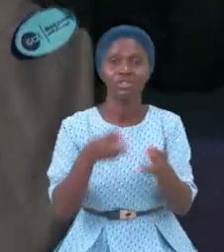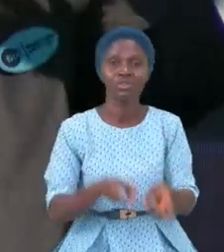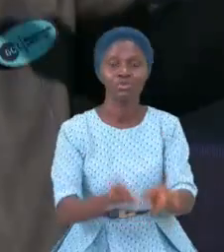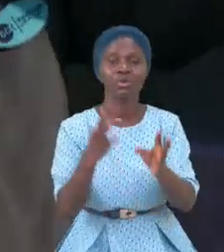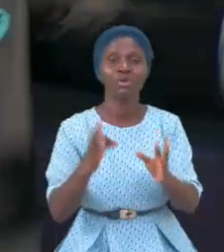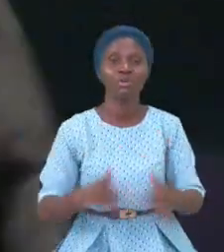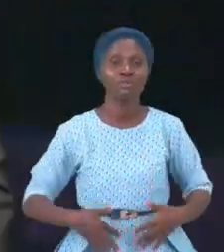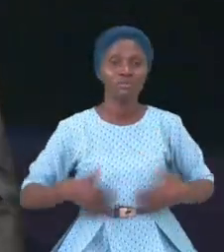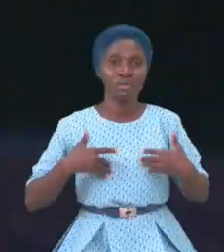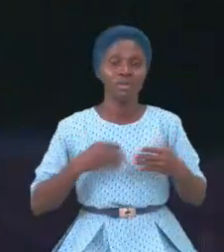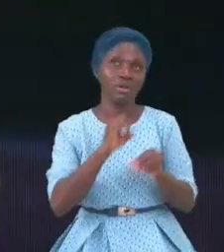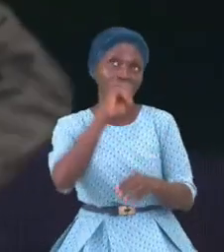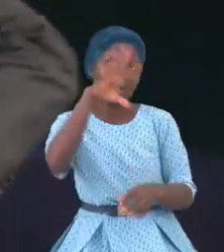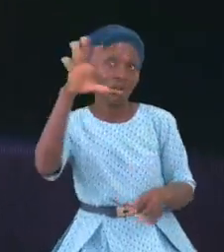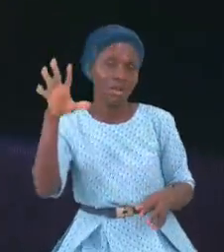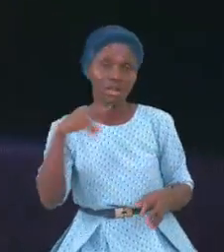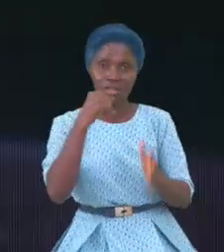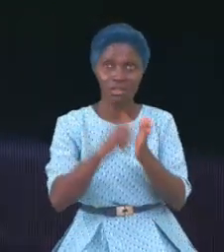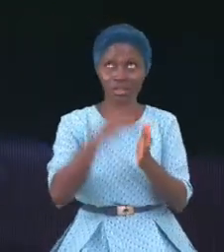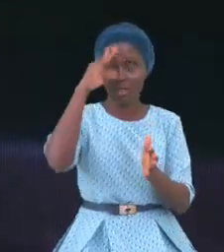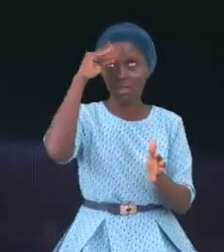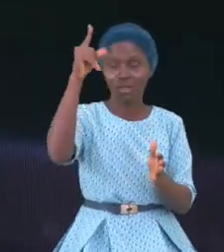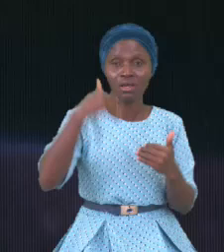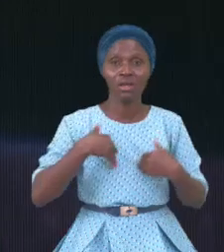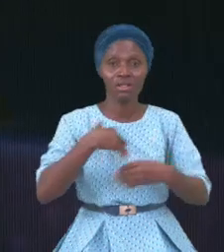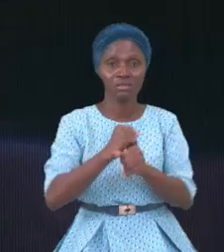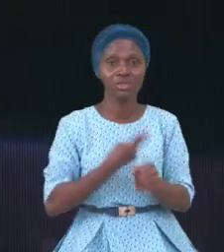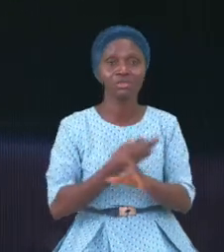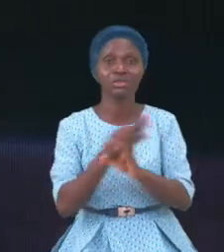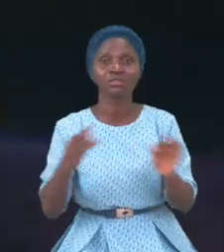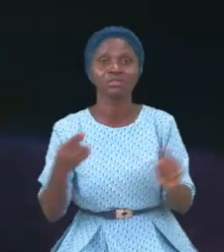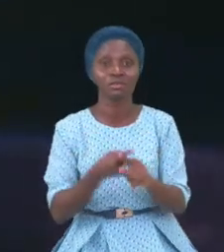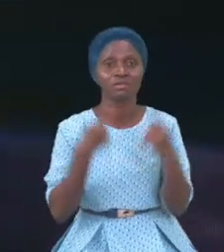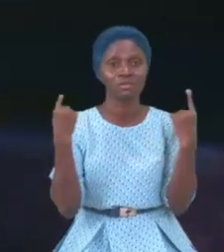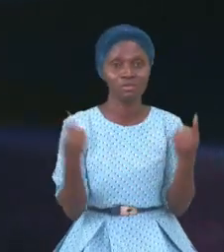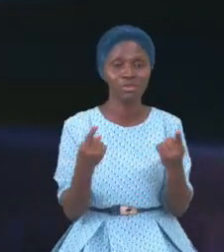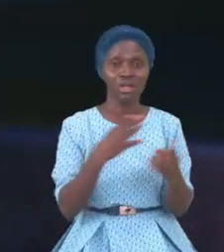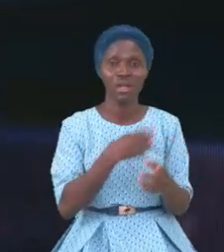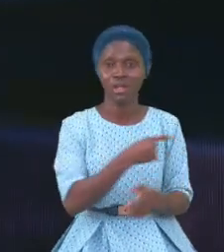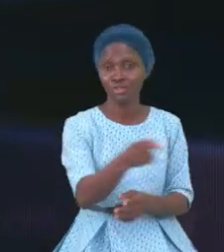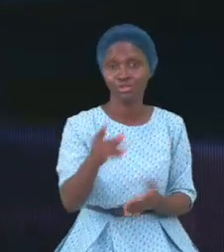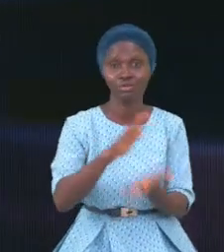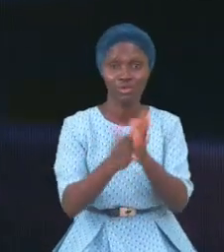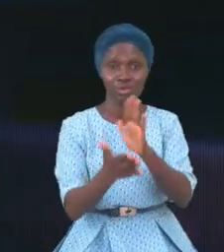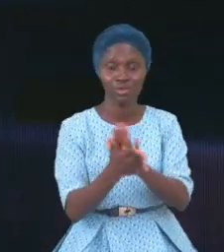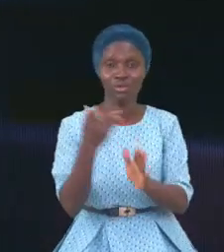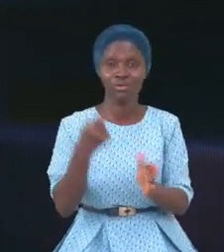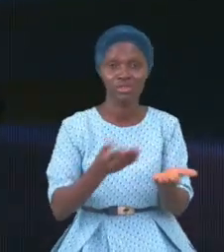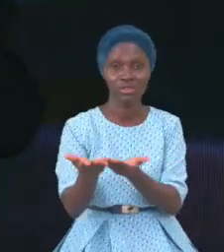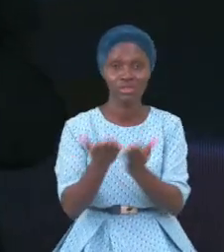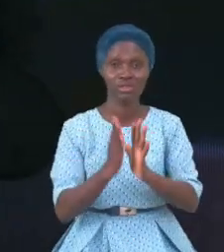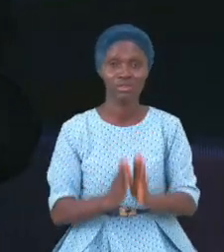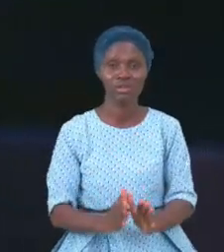has made us free, free from sin. He became the servants